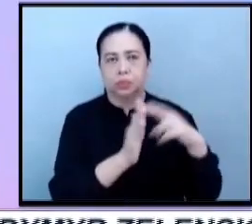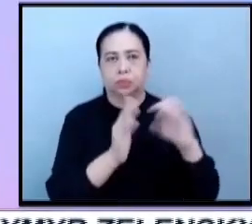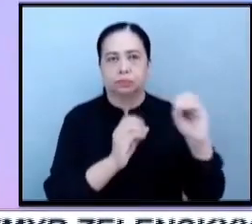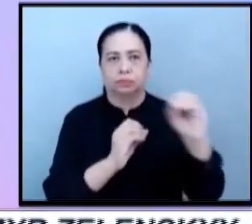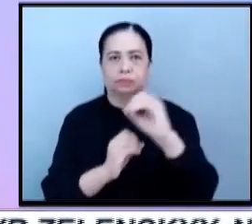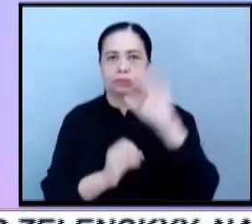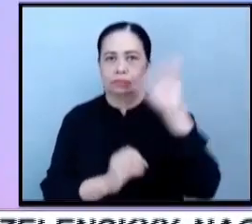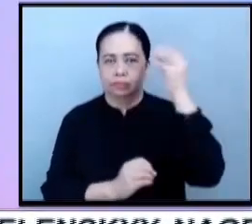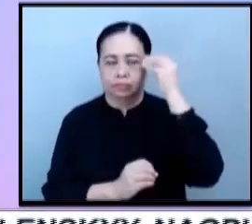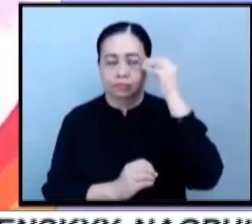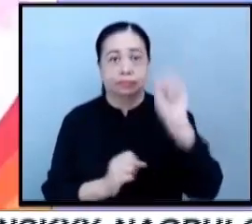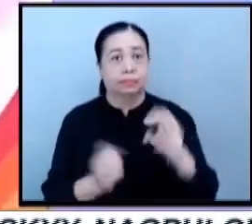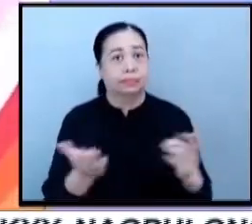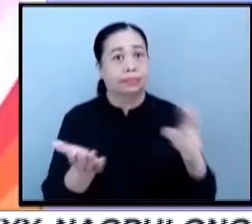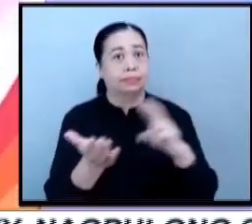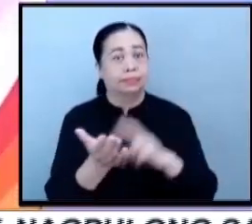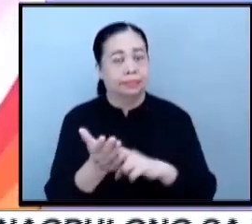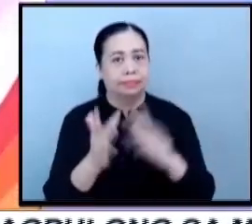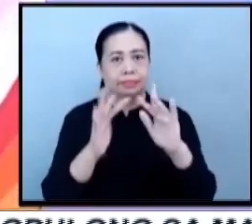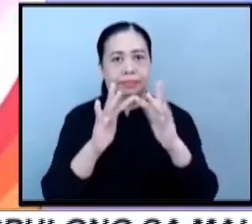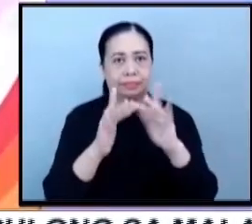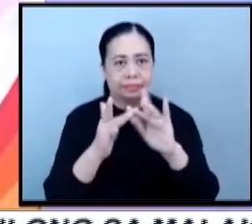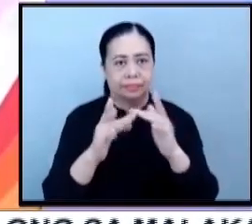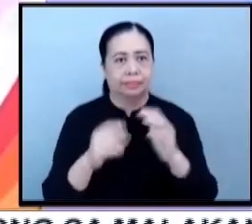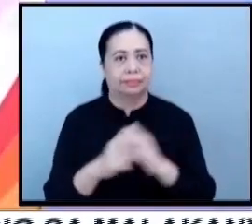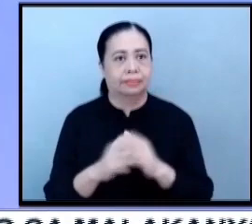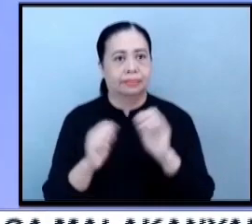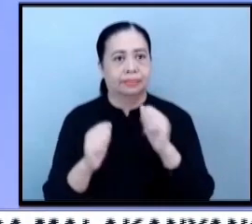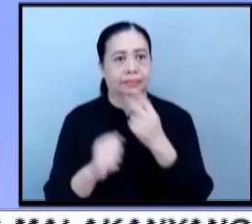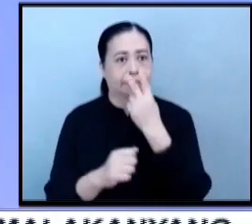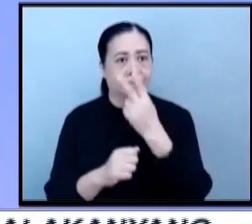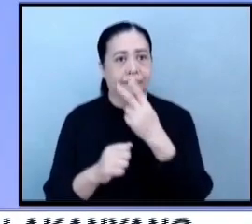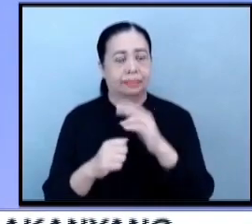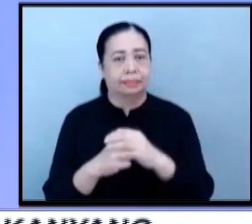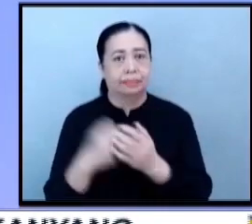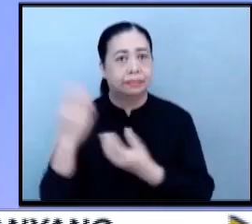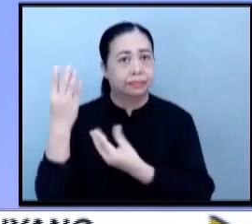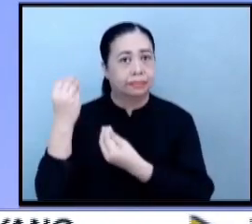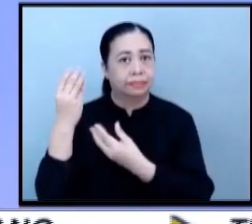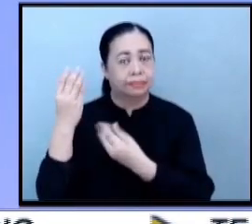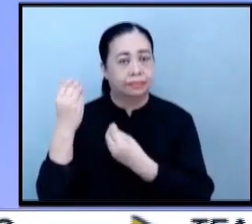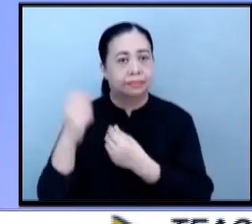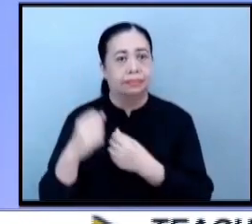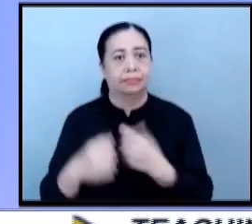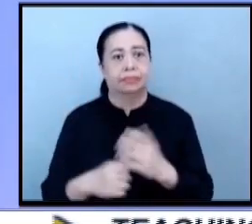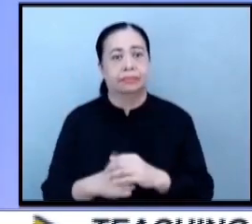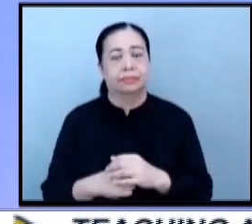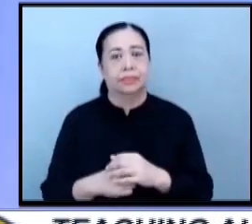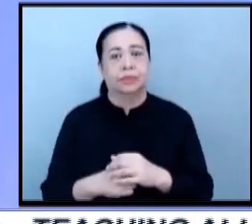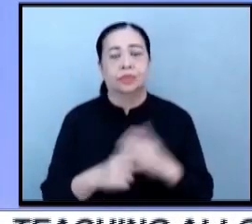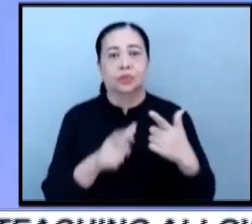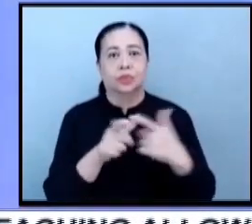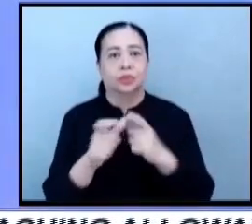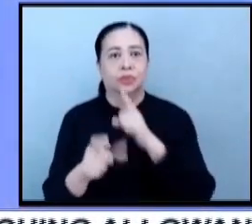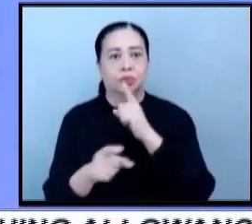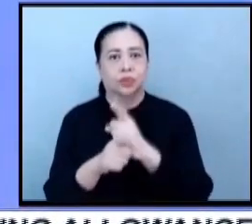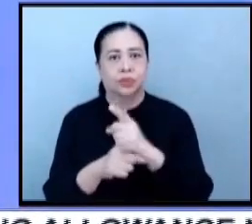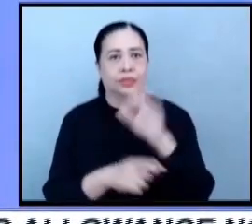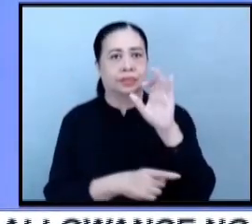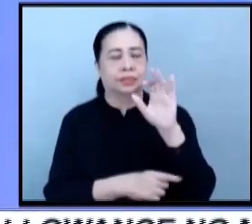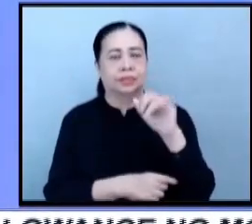sa nasabing Pride Run online at makikita ang updates sa Run Rio Pride Run FB page.